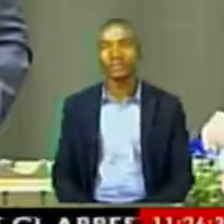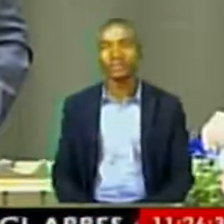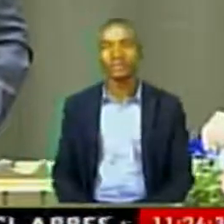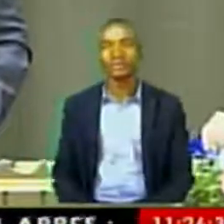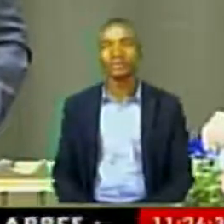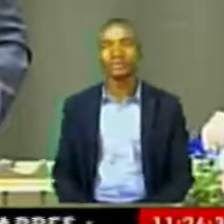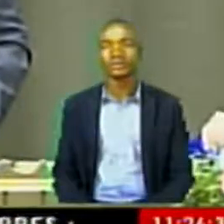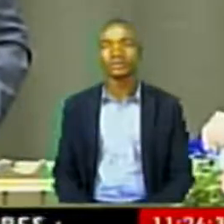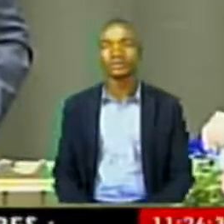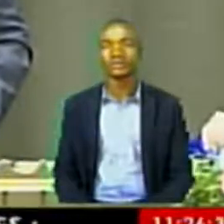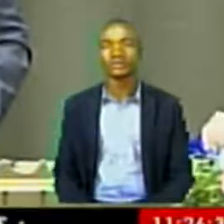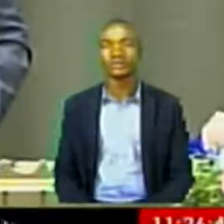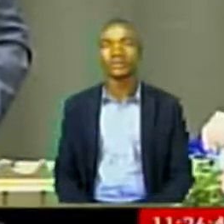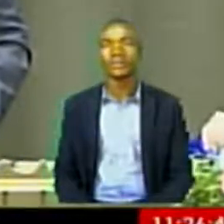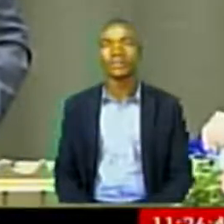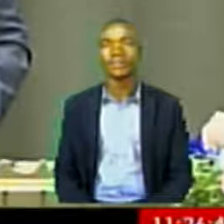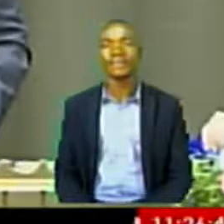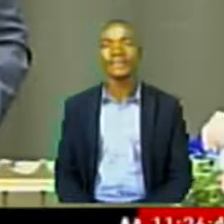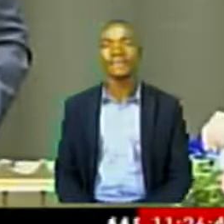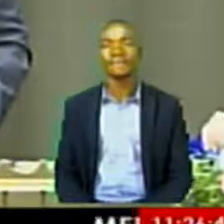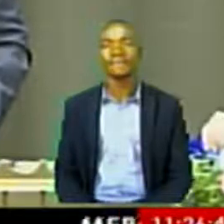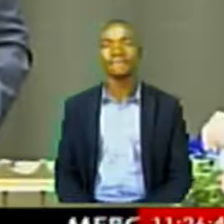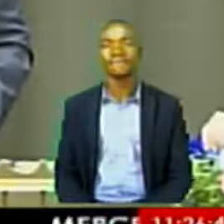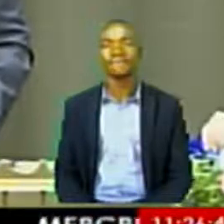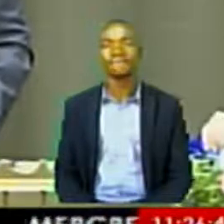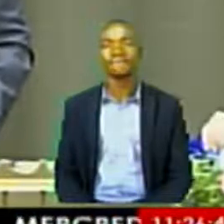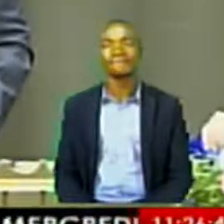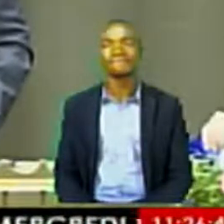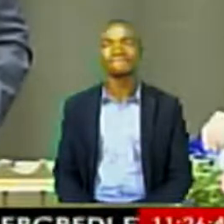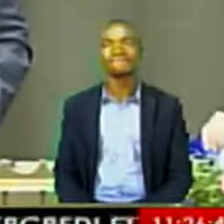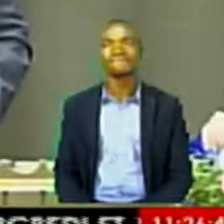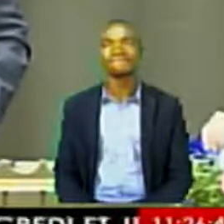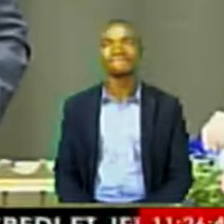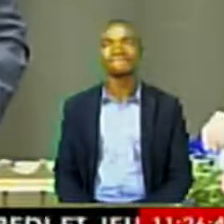In 14 kilometers to Lusaka.